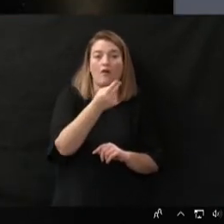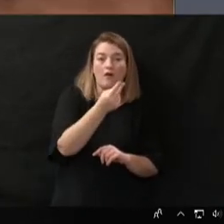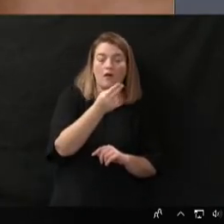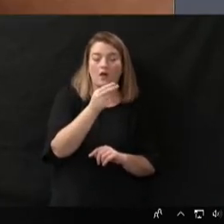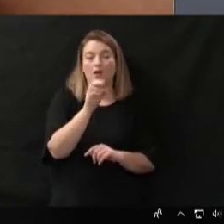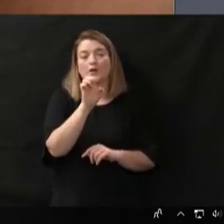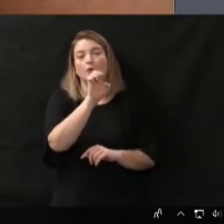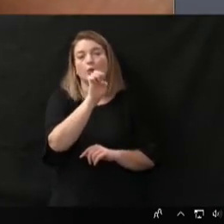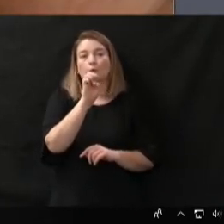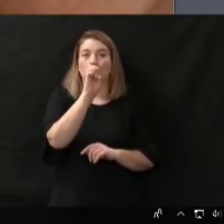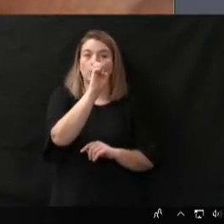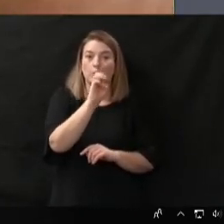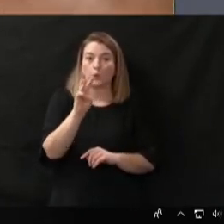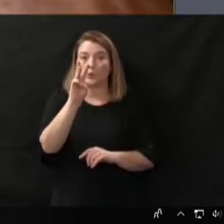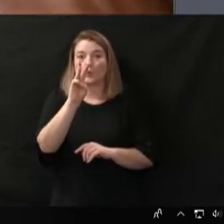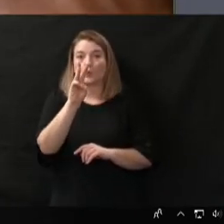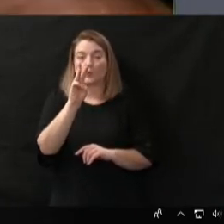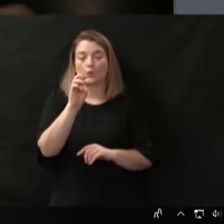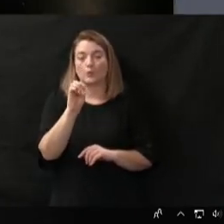U. Let's do it together.